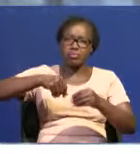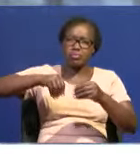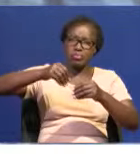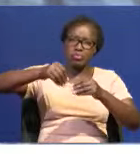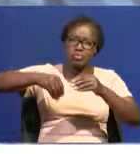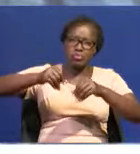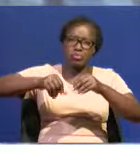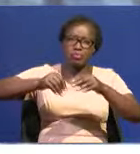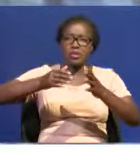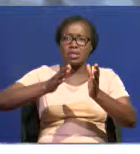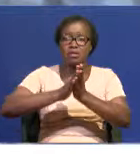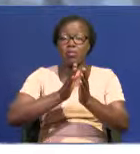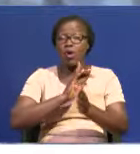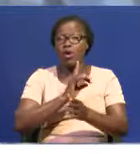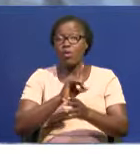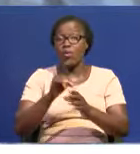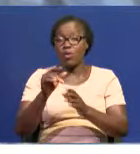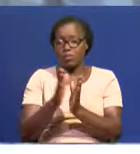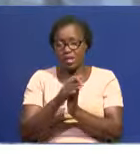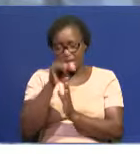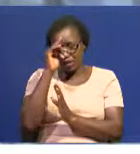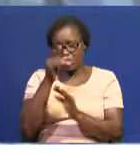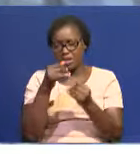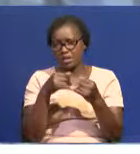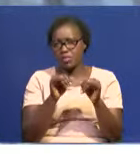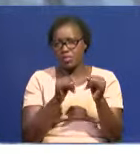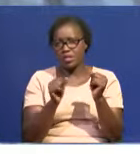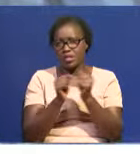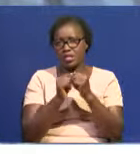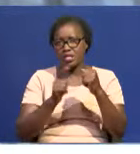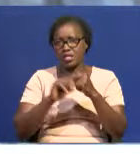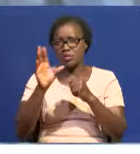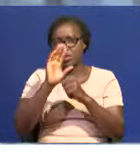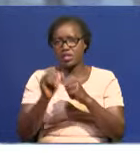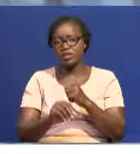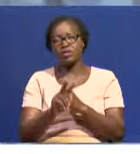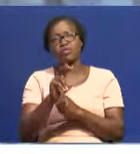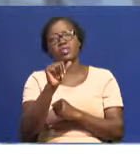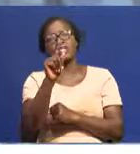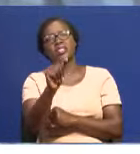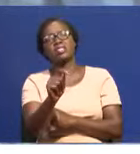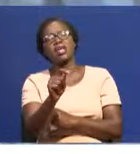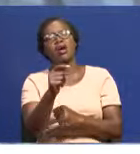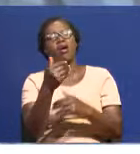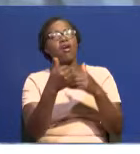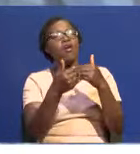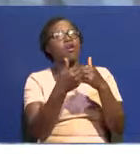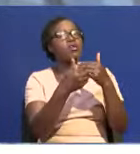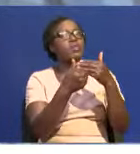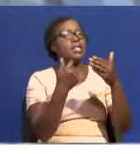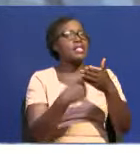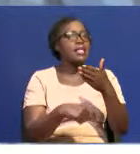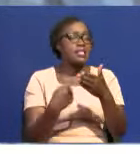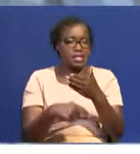cautioned by the government against implementing the proposed 16% VAT tax on bread. According to the chairman of